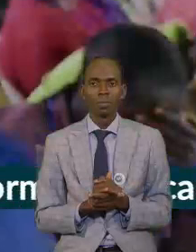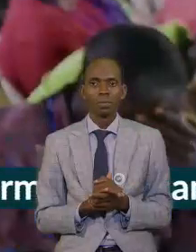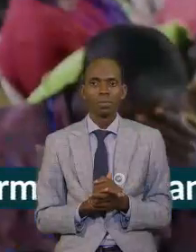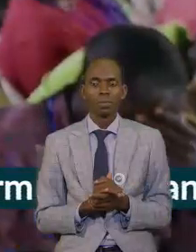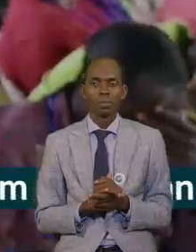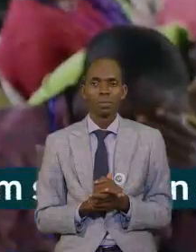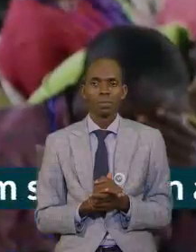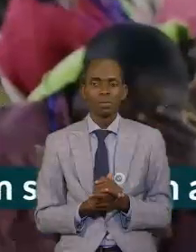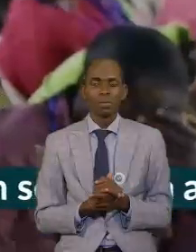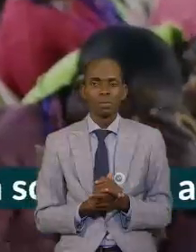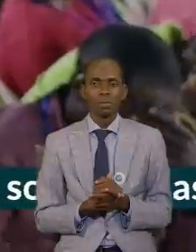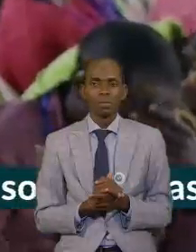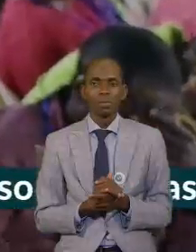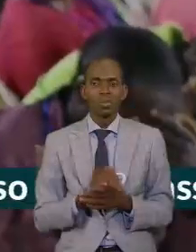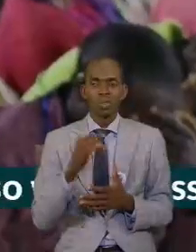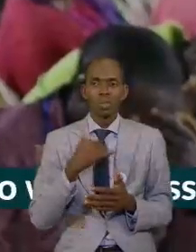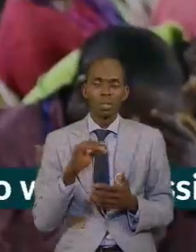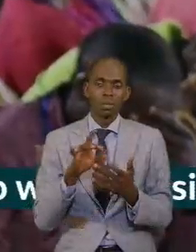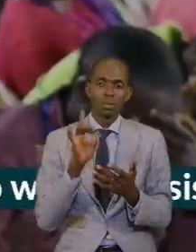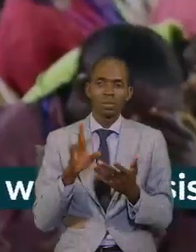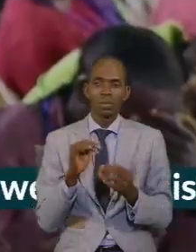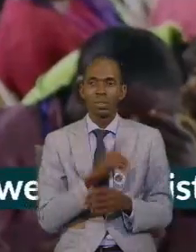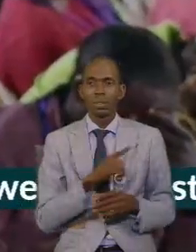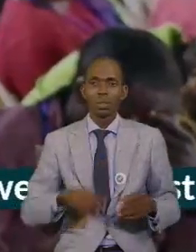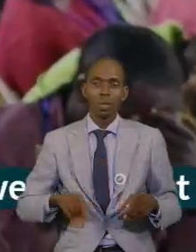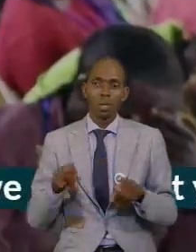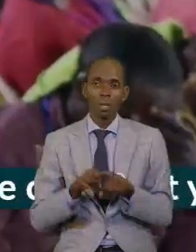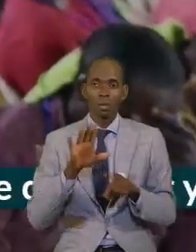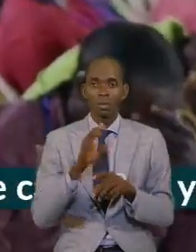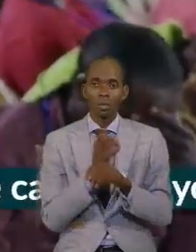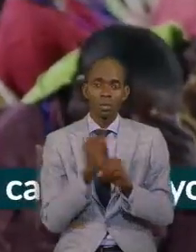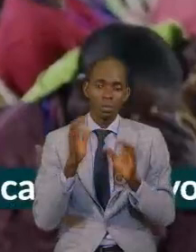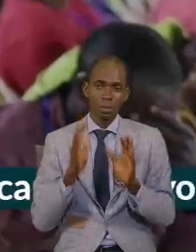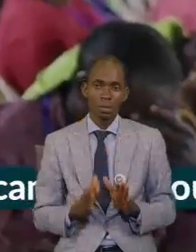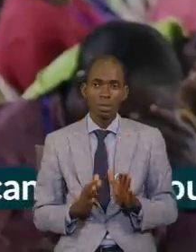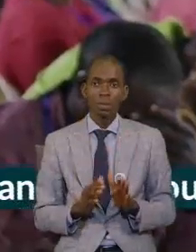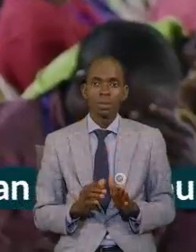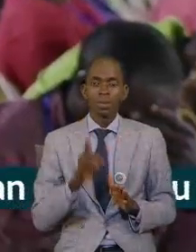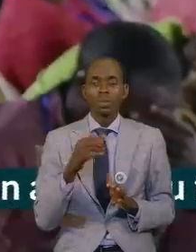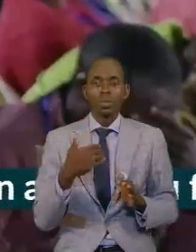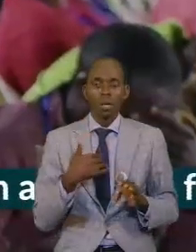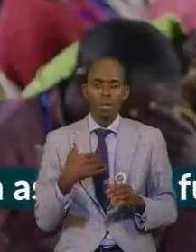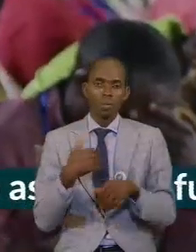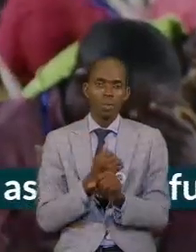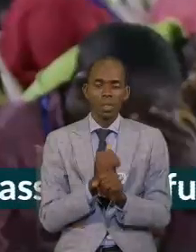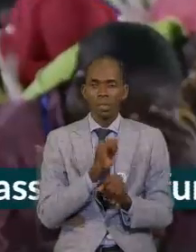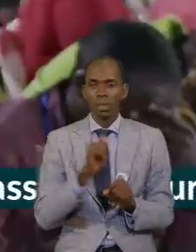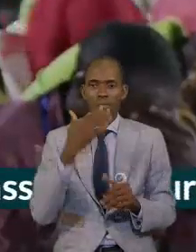That you have chosen the Lord as your Savior. Vous avez fait de bon choix. You have made a good decision.